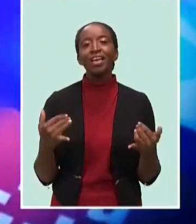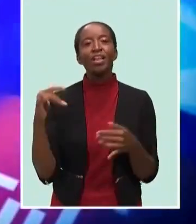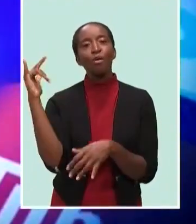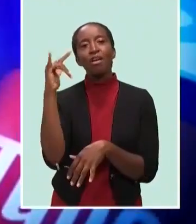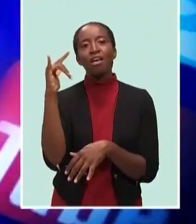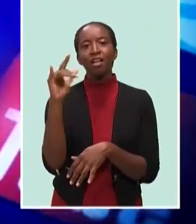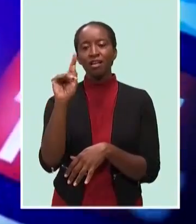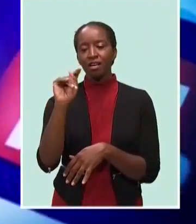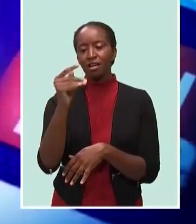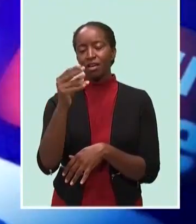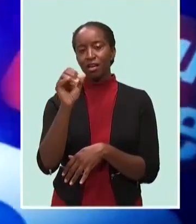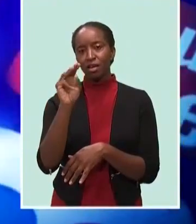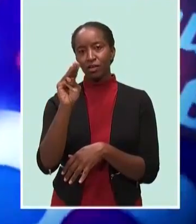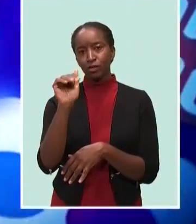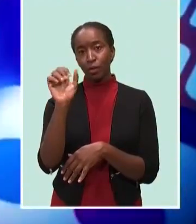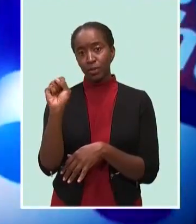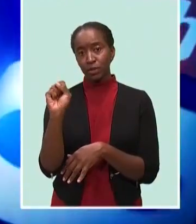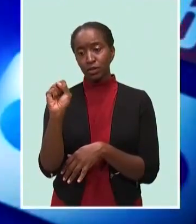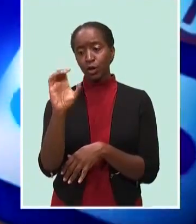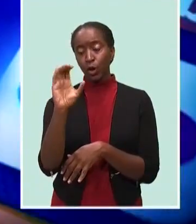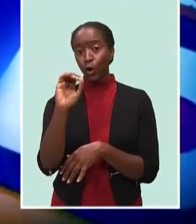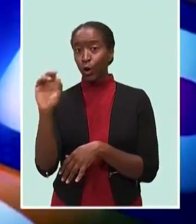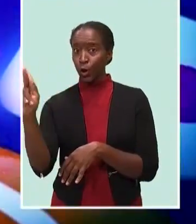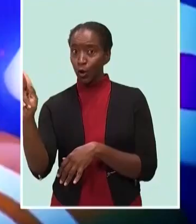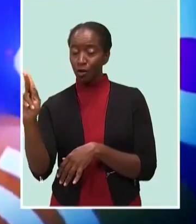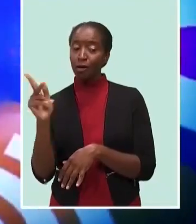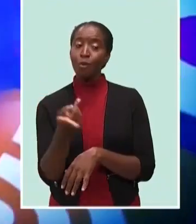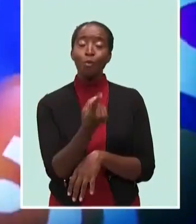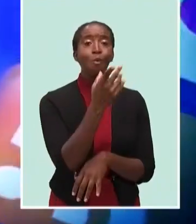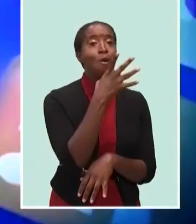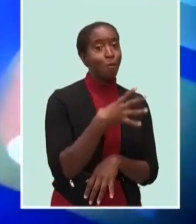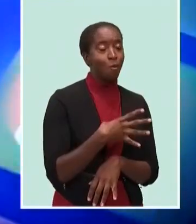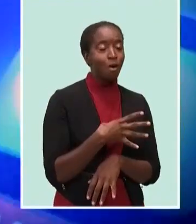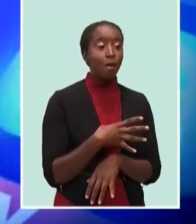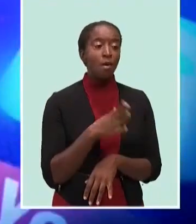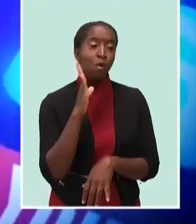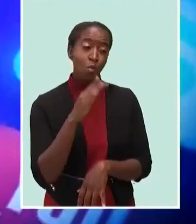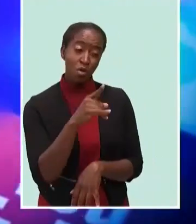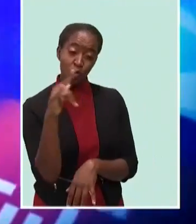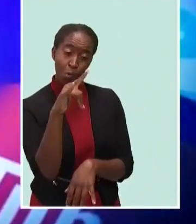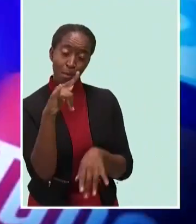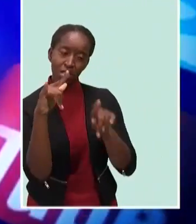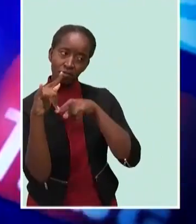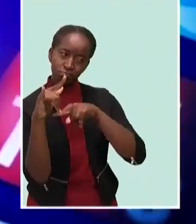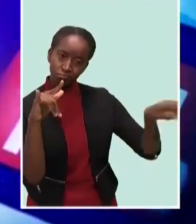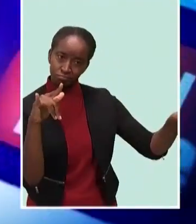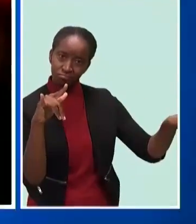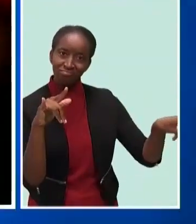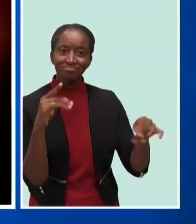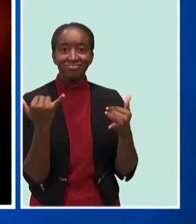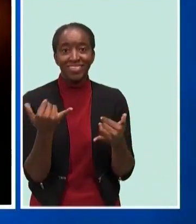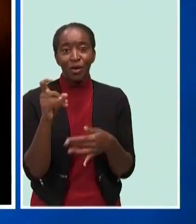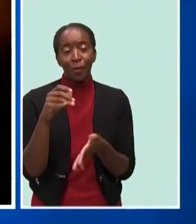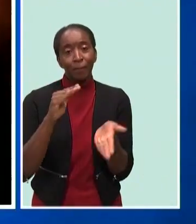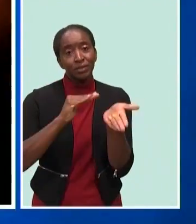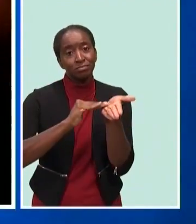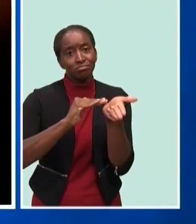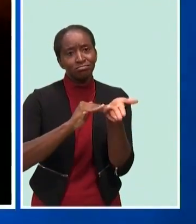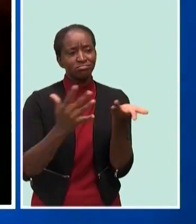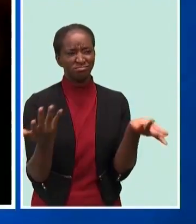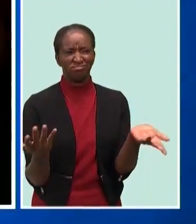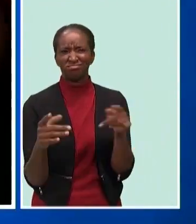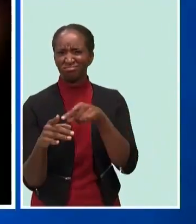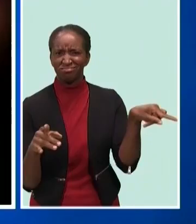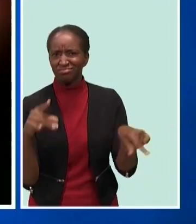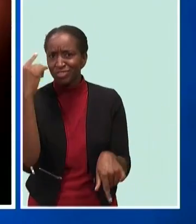to a 21-year-old woman for threatening to put her off a flight. The reason, you may ask? Well, it was her outfit.